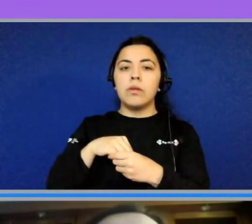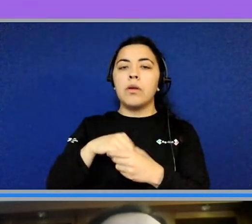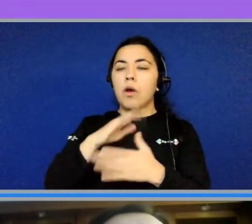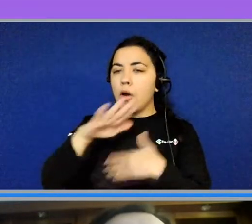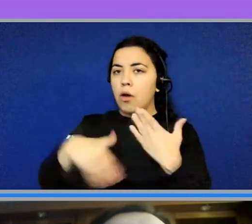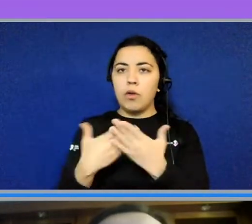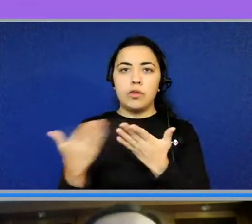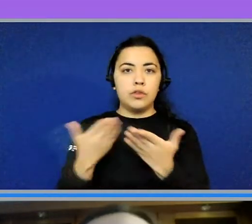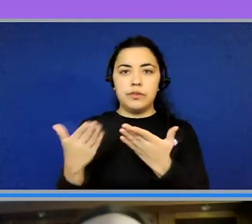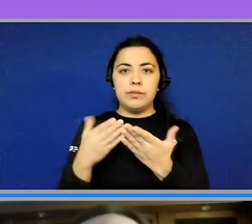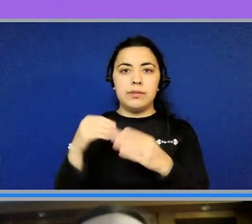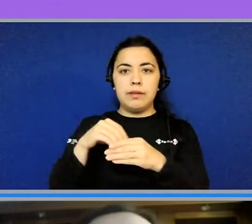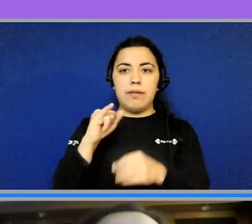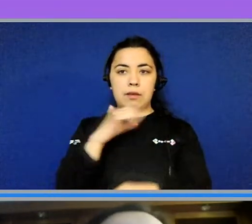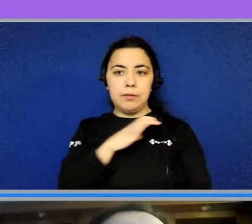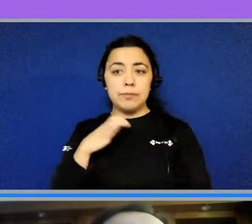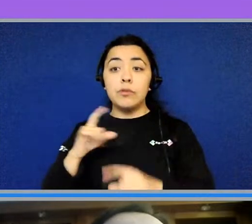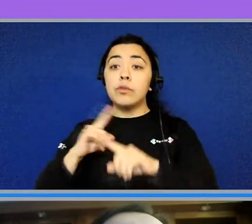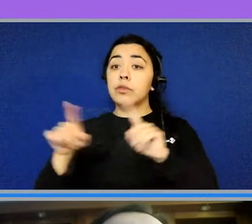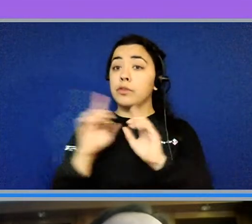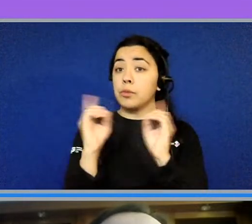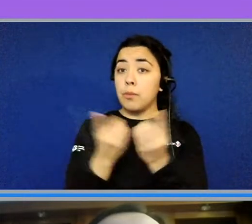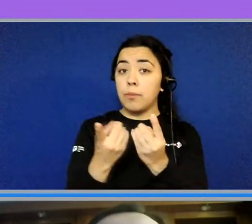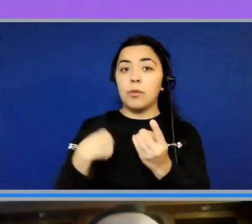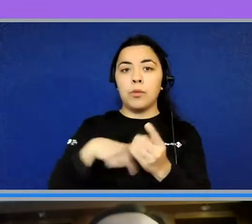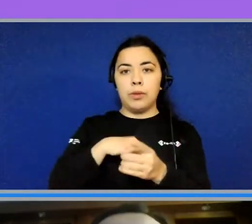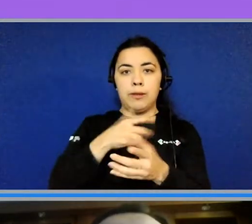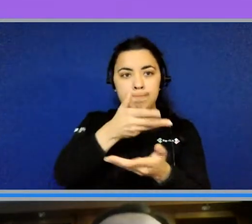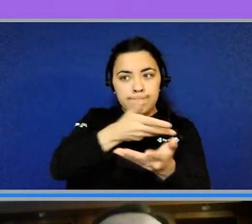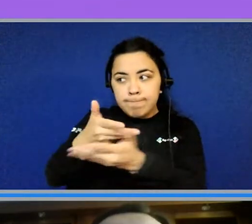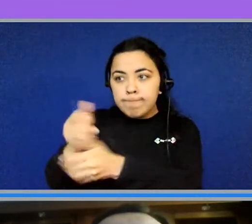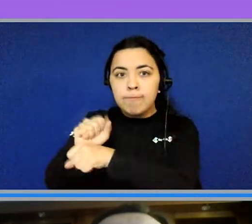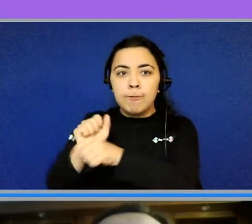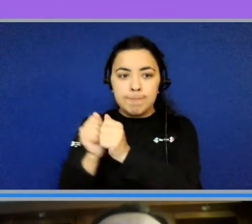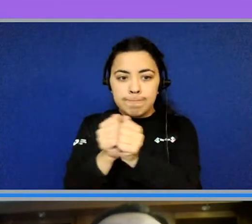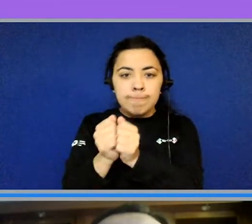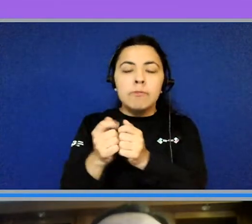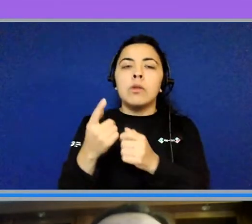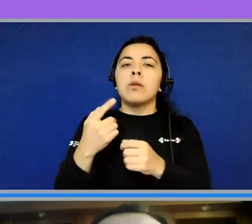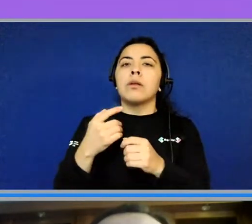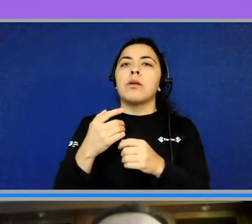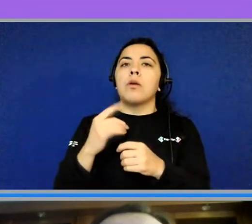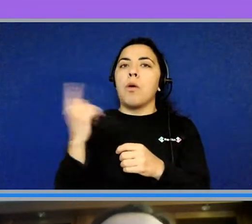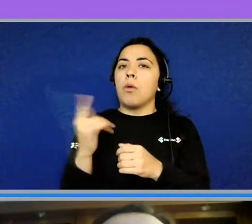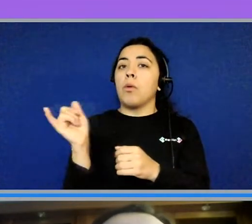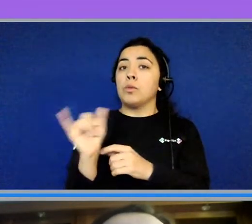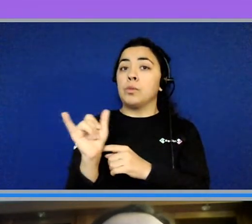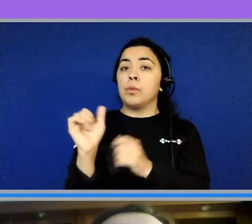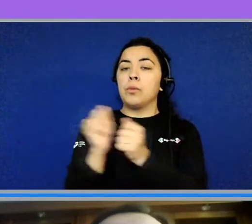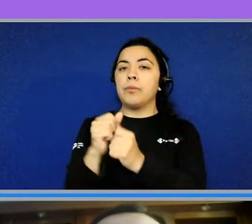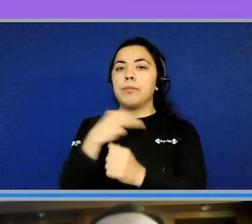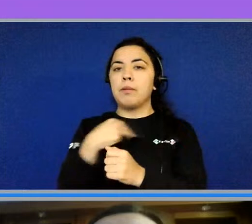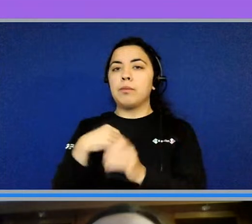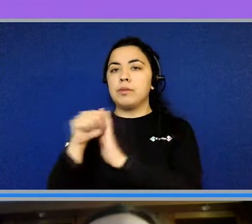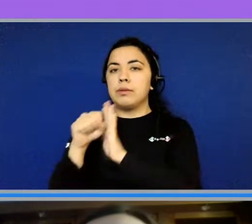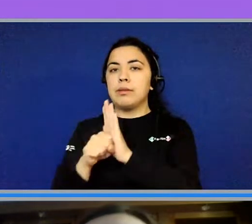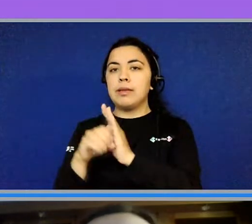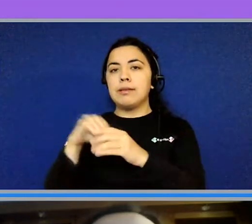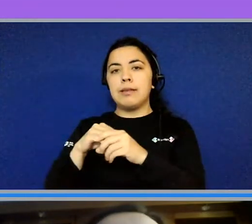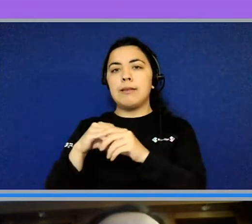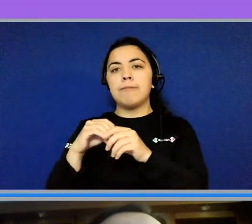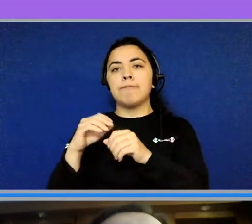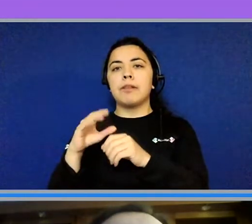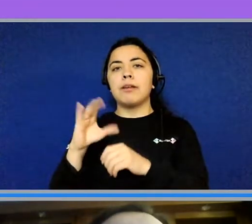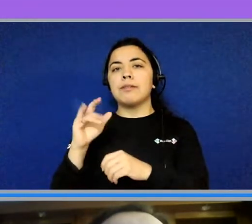the Commission, all different departments, and we work together also with the member states and civil society organizations,